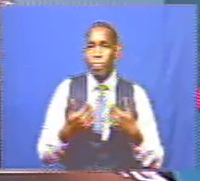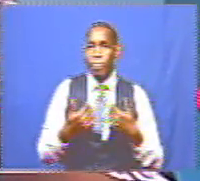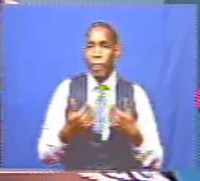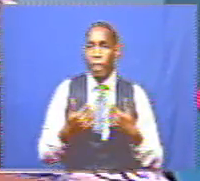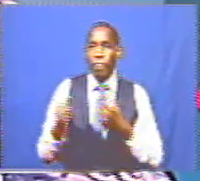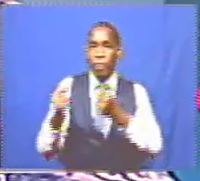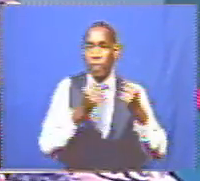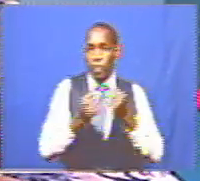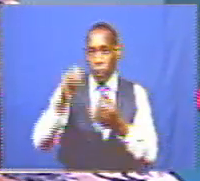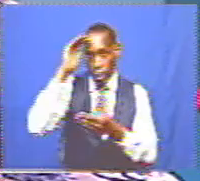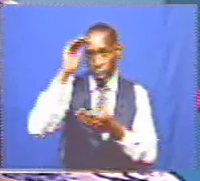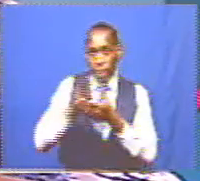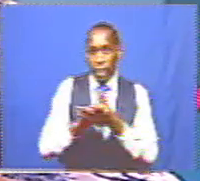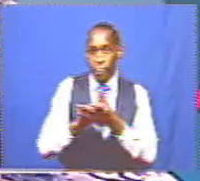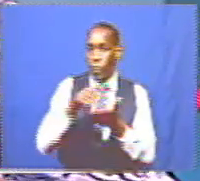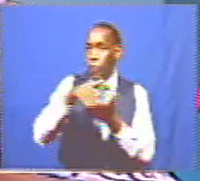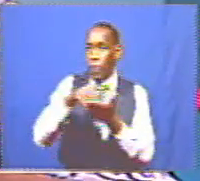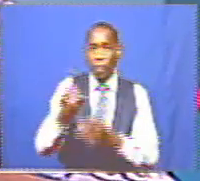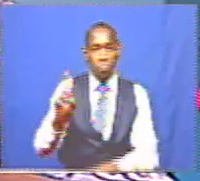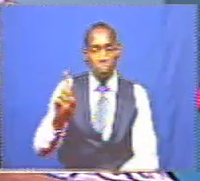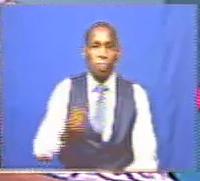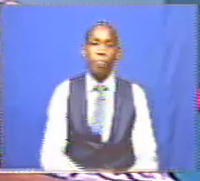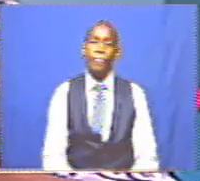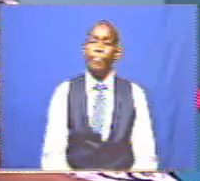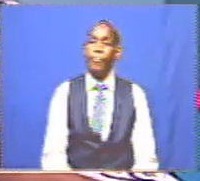one. We tend to take a look at,